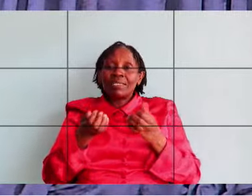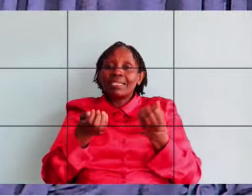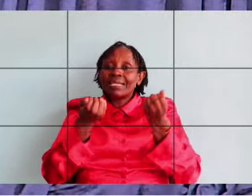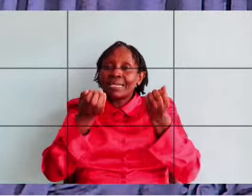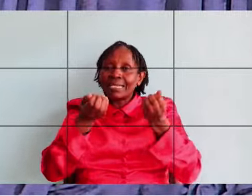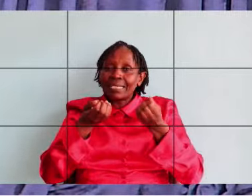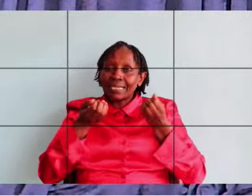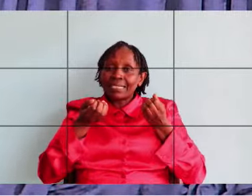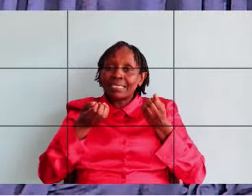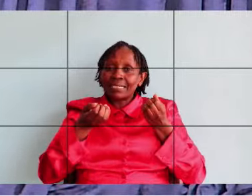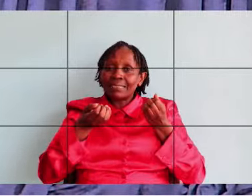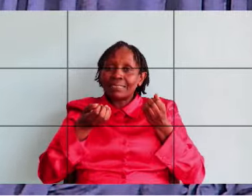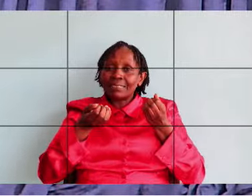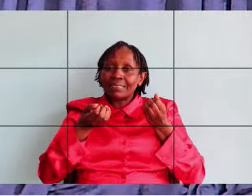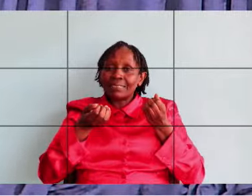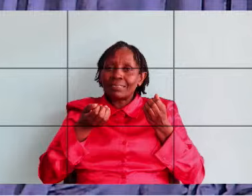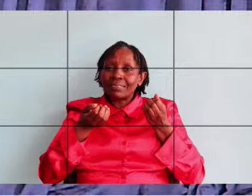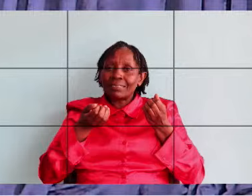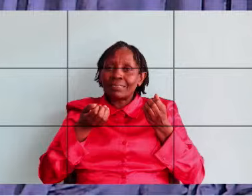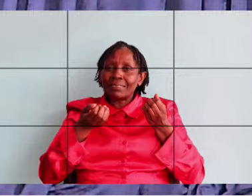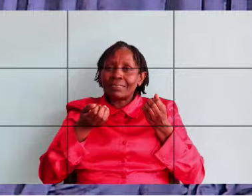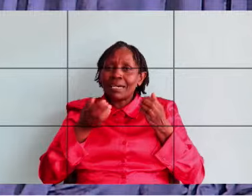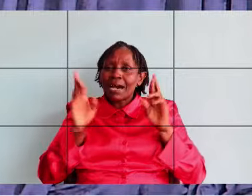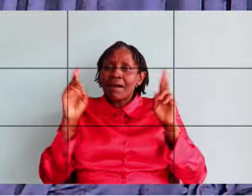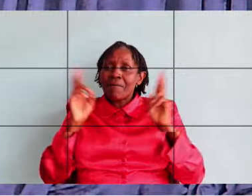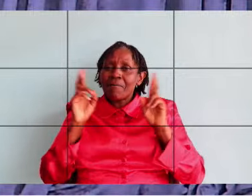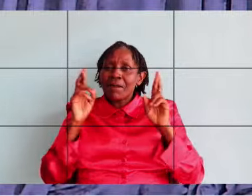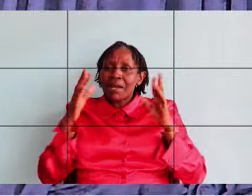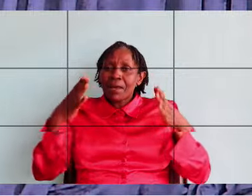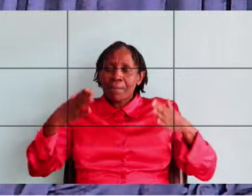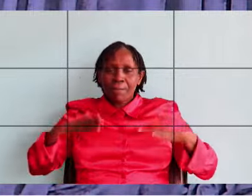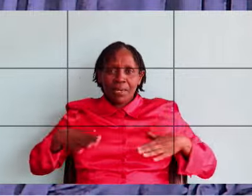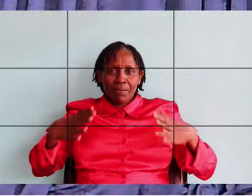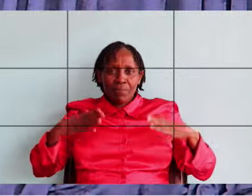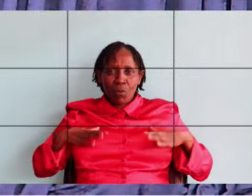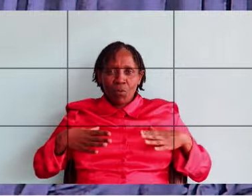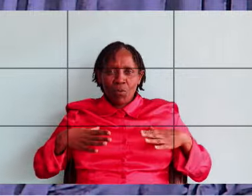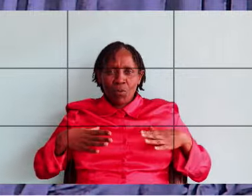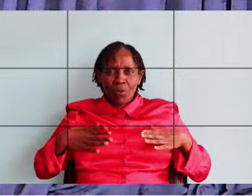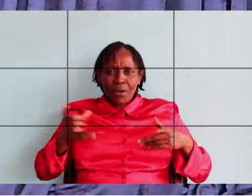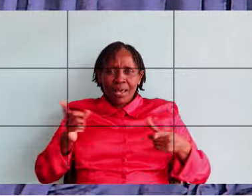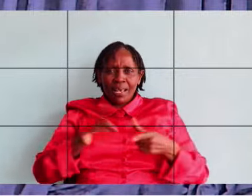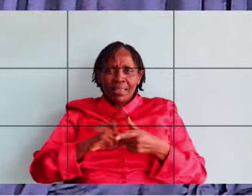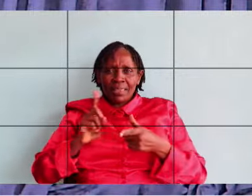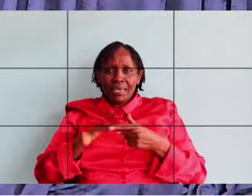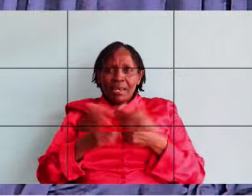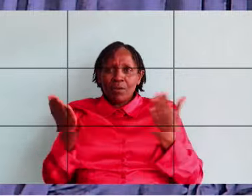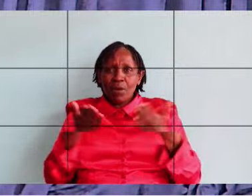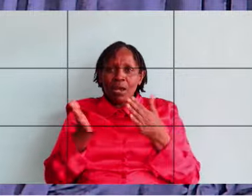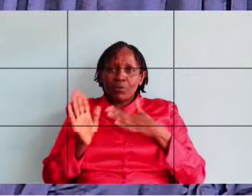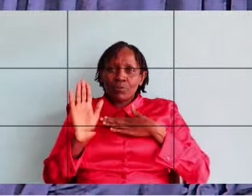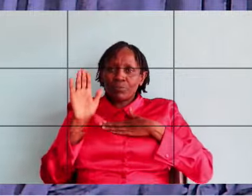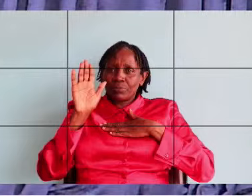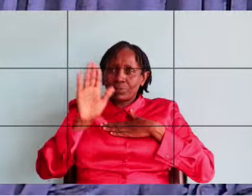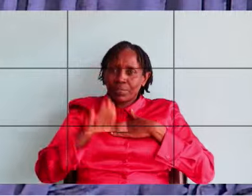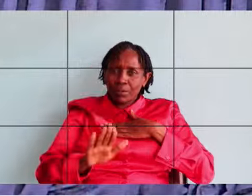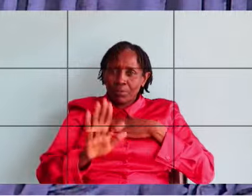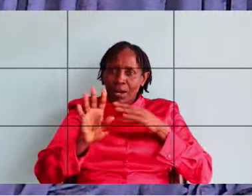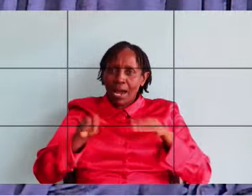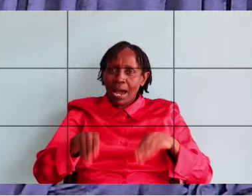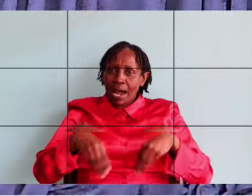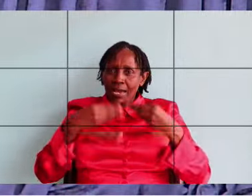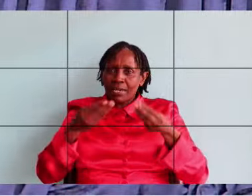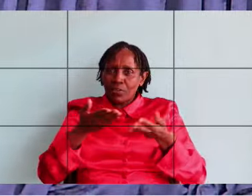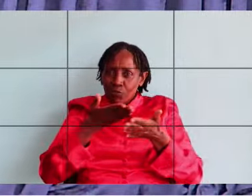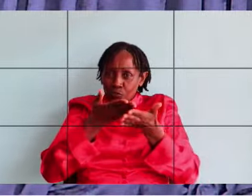him, "Every place where you're going to set your foot, I am going to give it to you." He goes on ahead and even